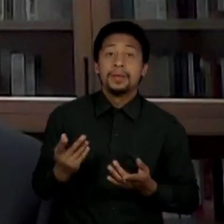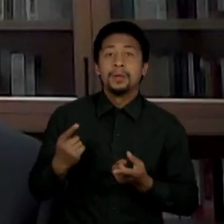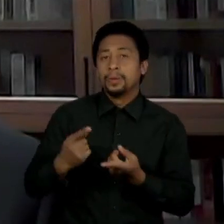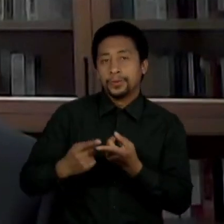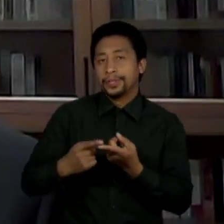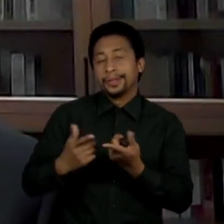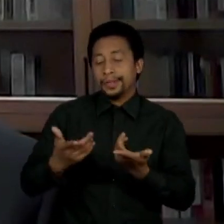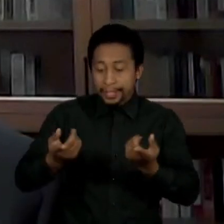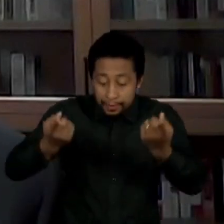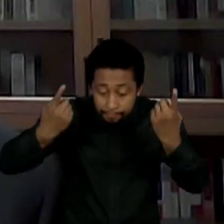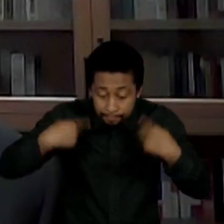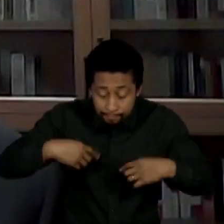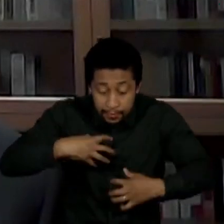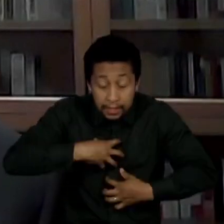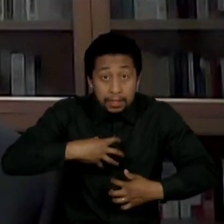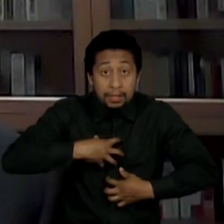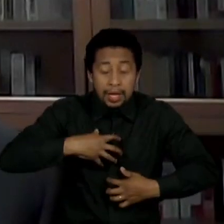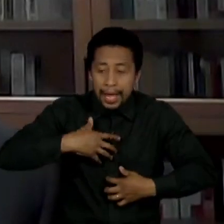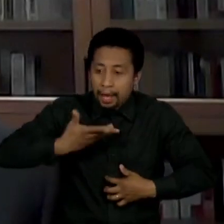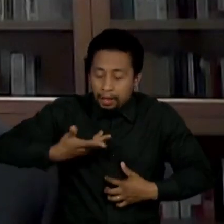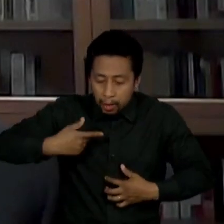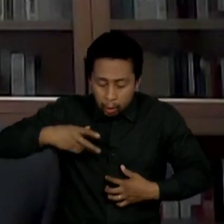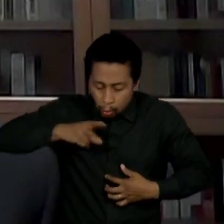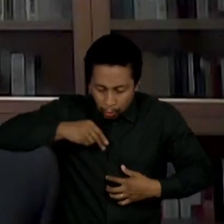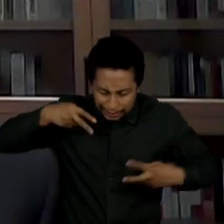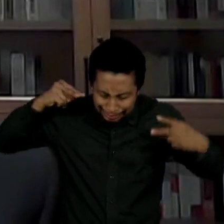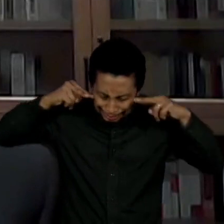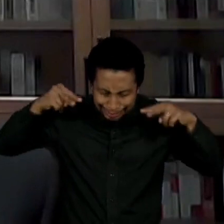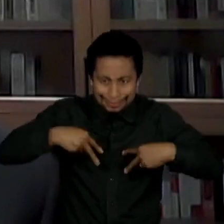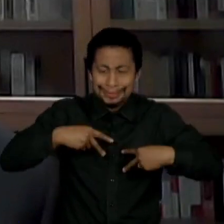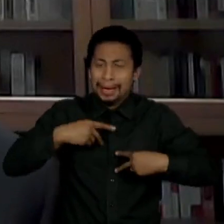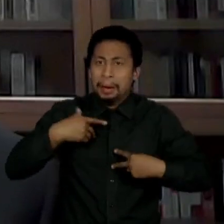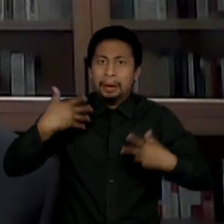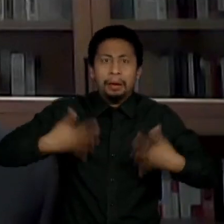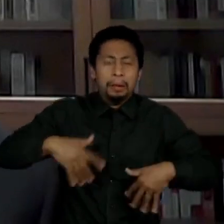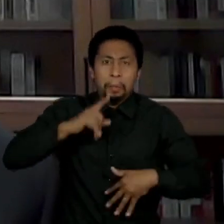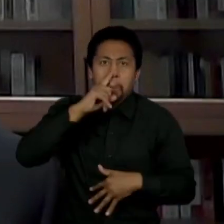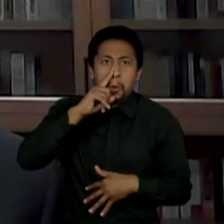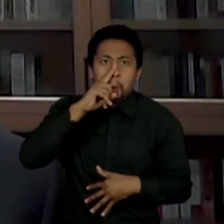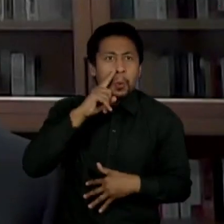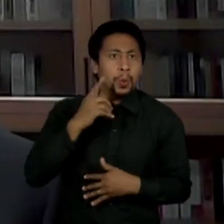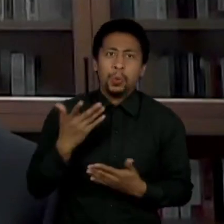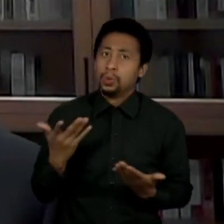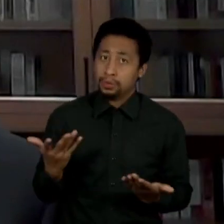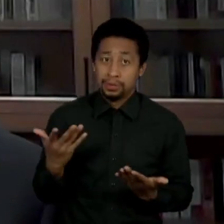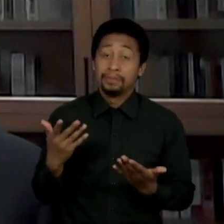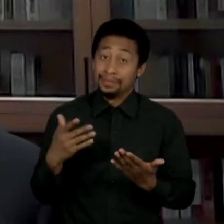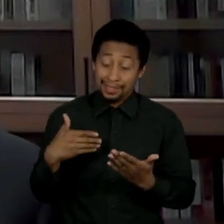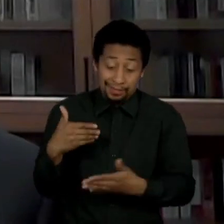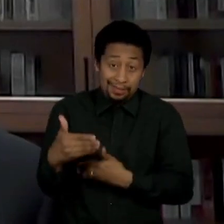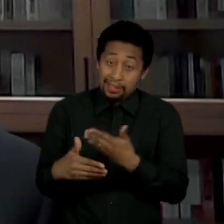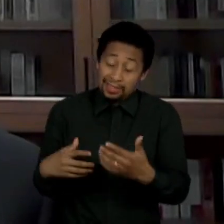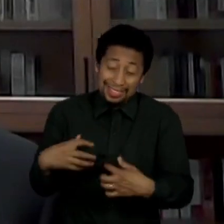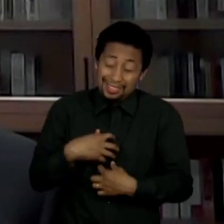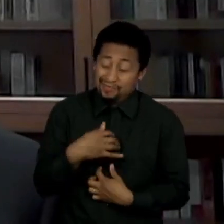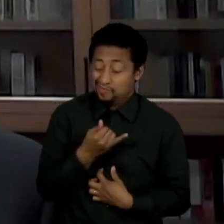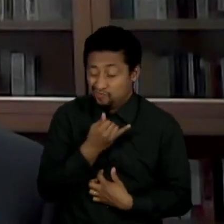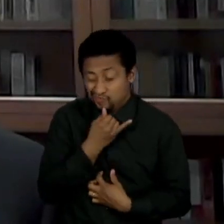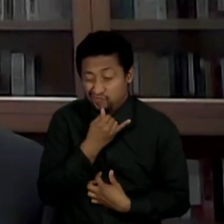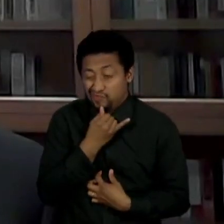because what you are is so terrible, that's a recipe for unhappiness. And I think it's also a recipe for